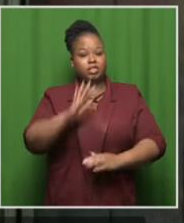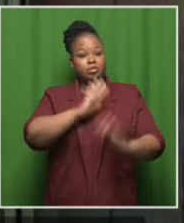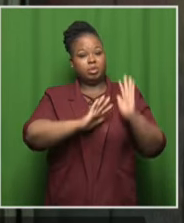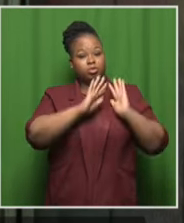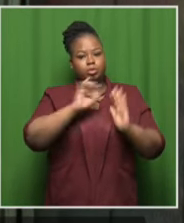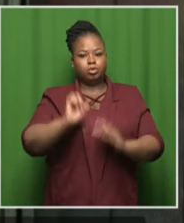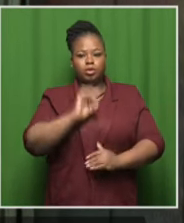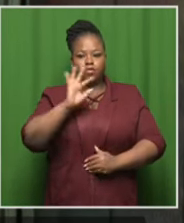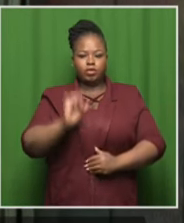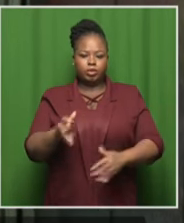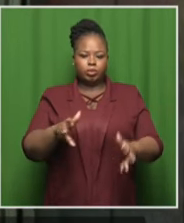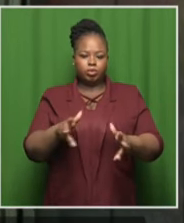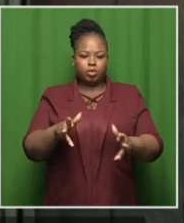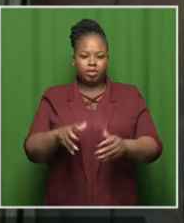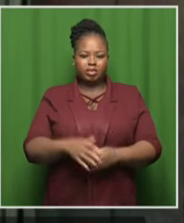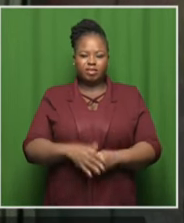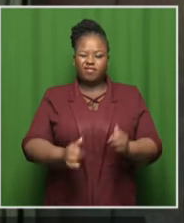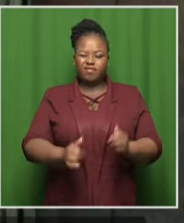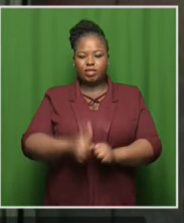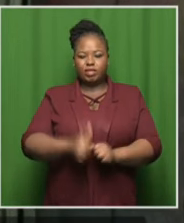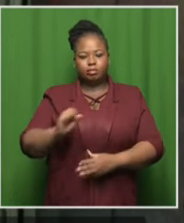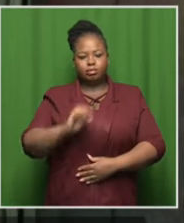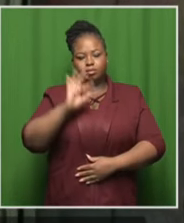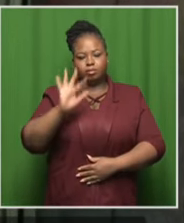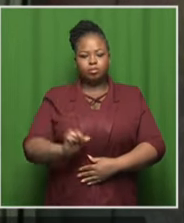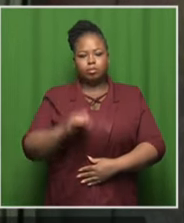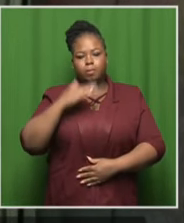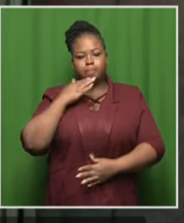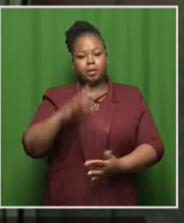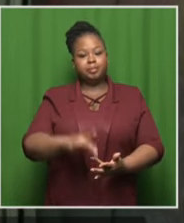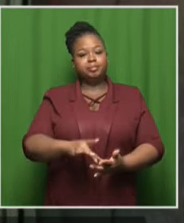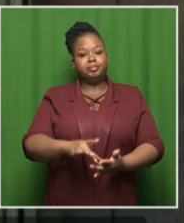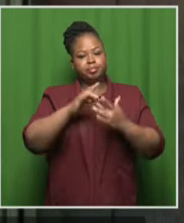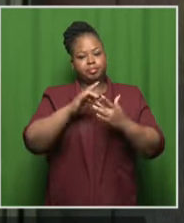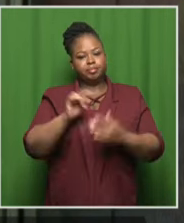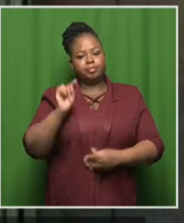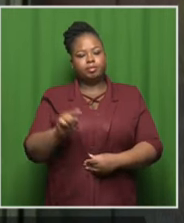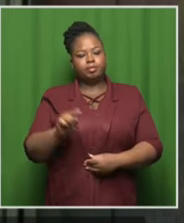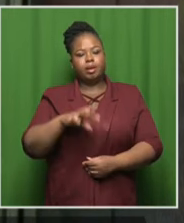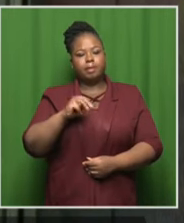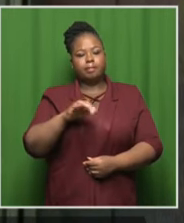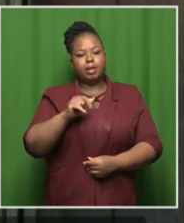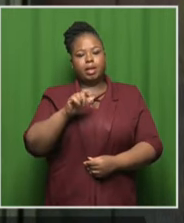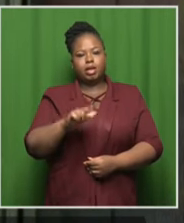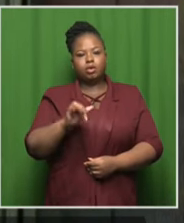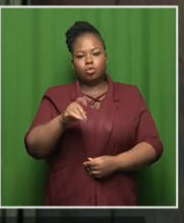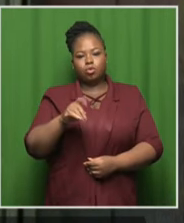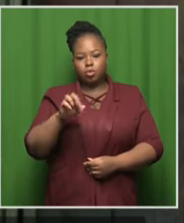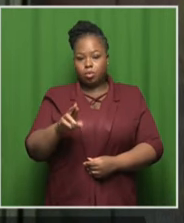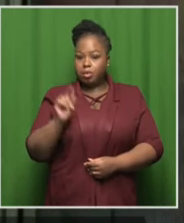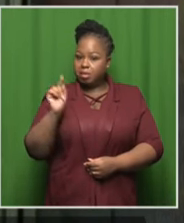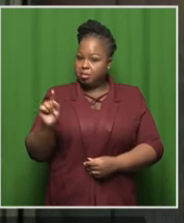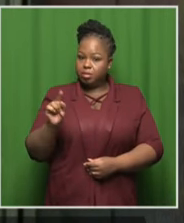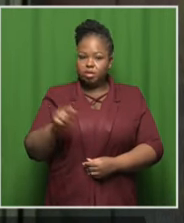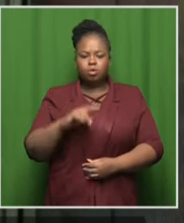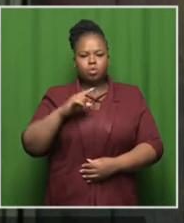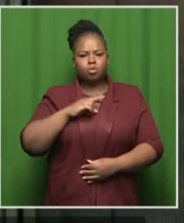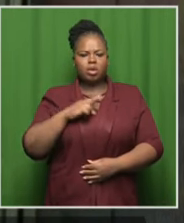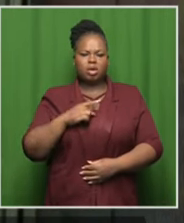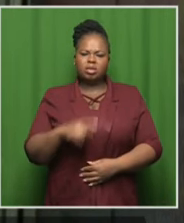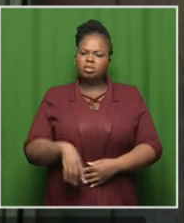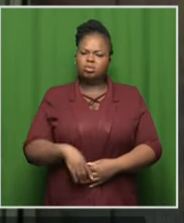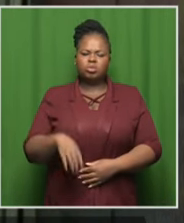South African soccer, he's the first South African to be nominated for this Ballon d'Or award. And as you mentioned, he's got a very big